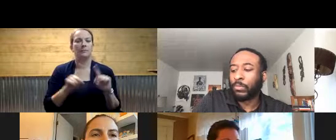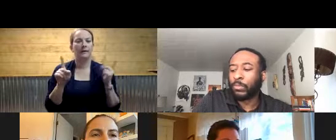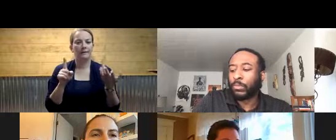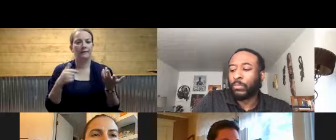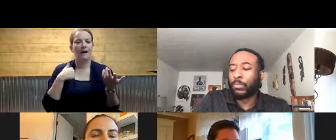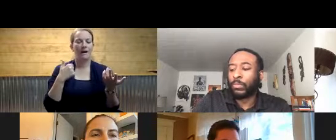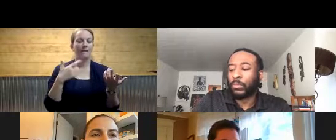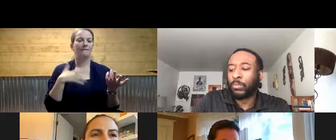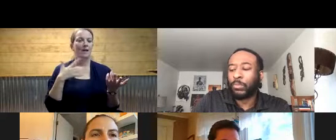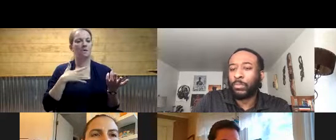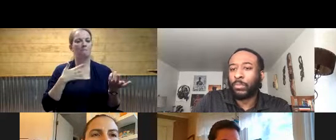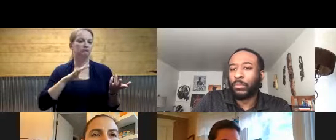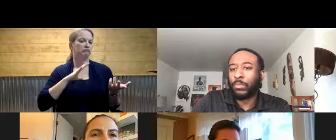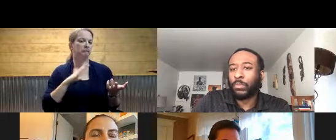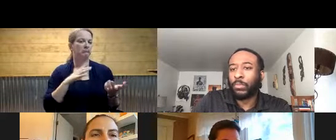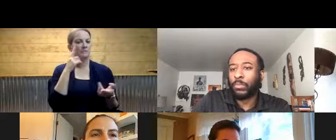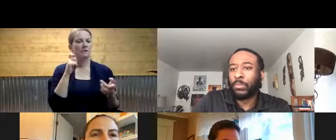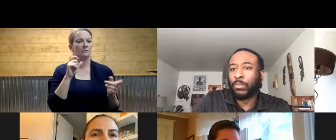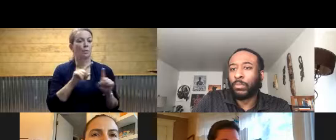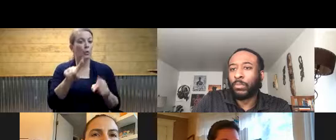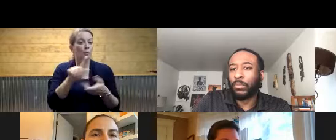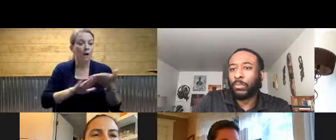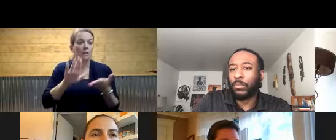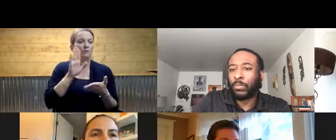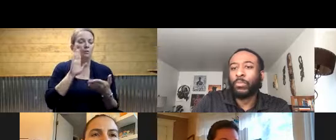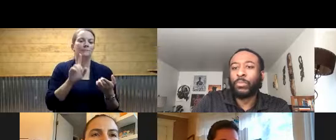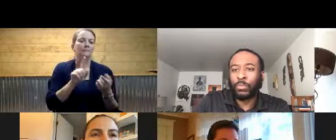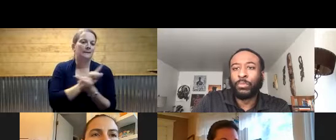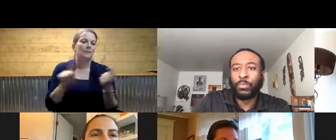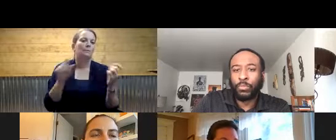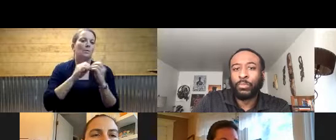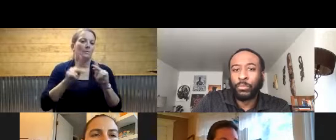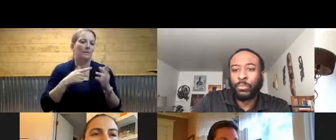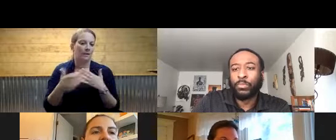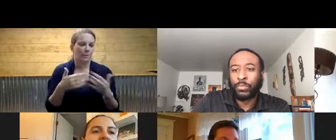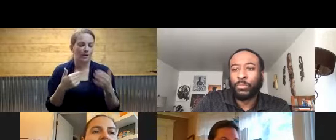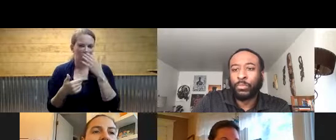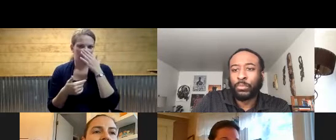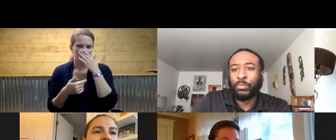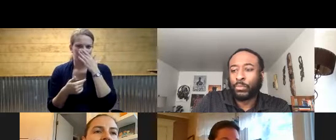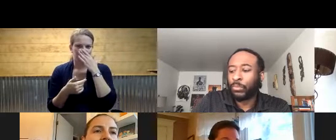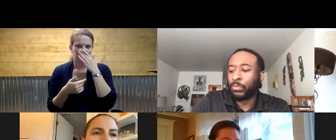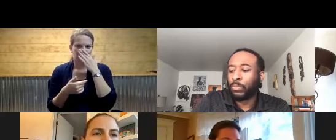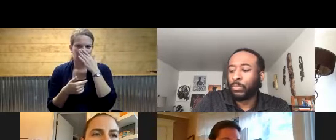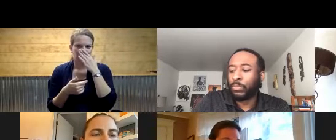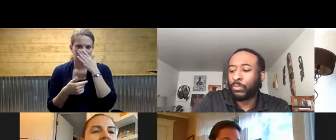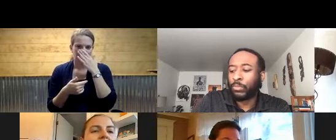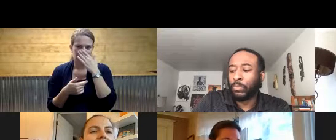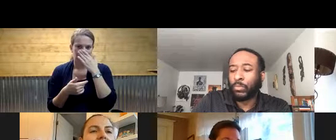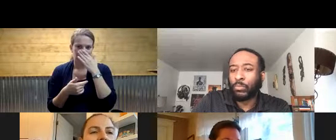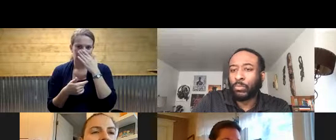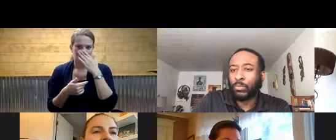everyone, and then it's just a different life after that. I did travel to the city a lot more, even during my college days over